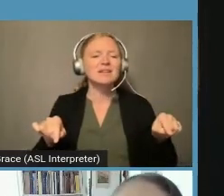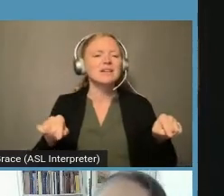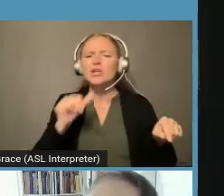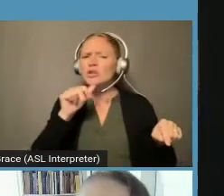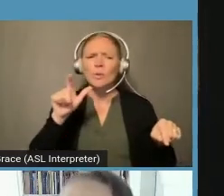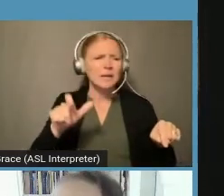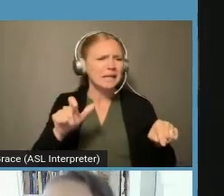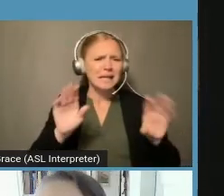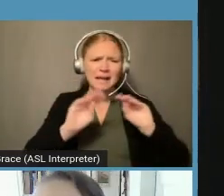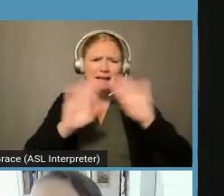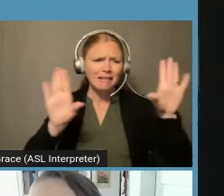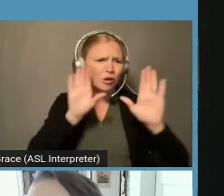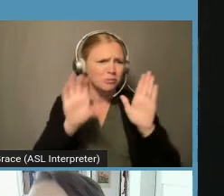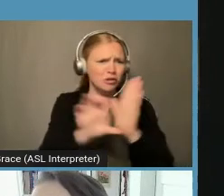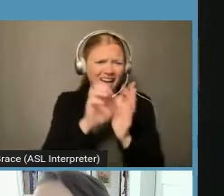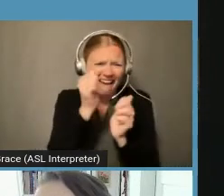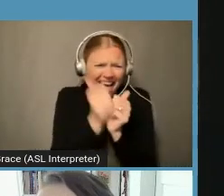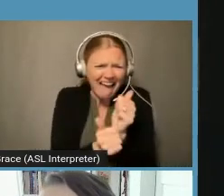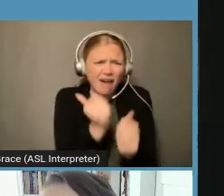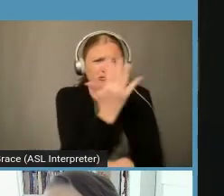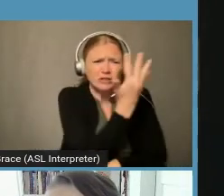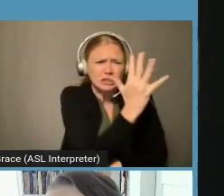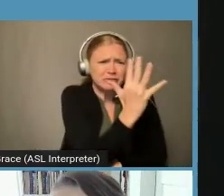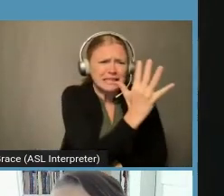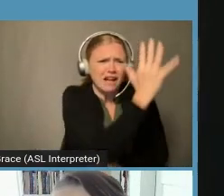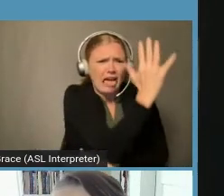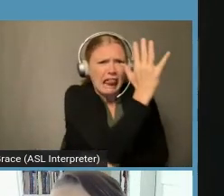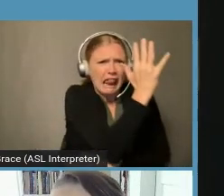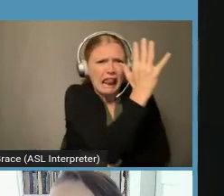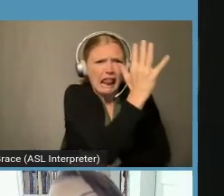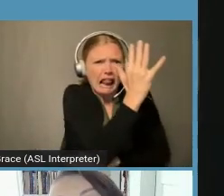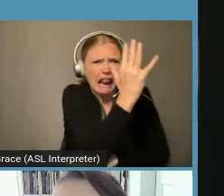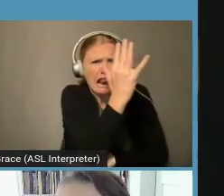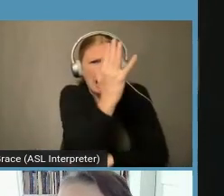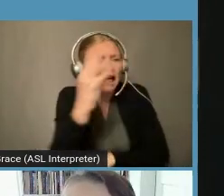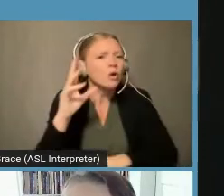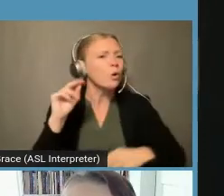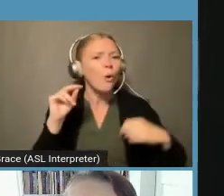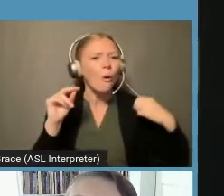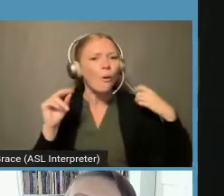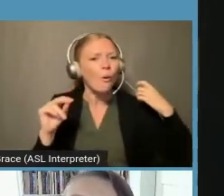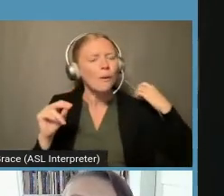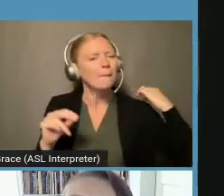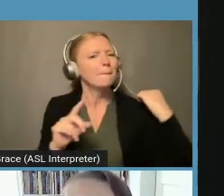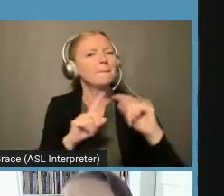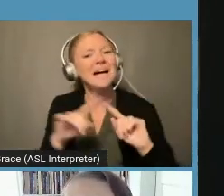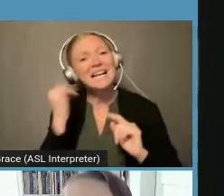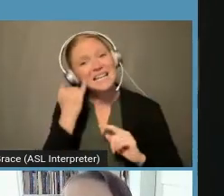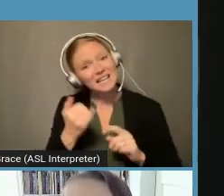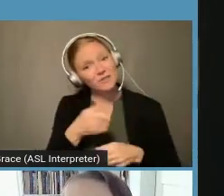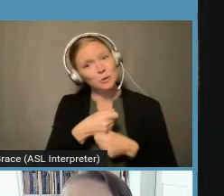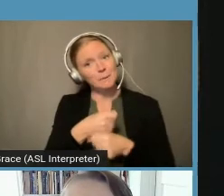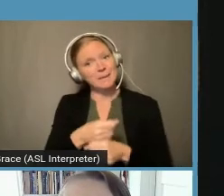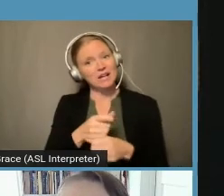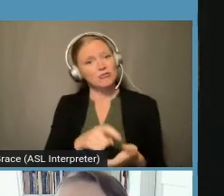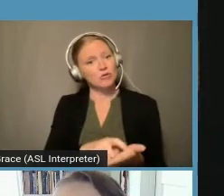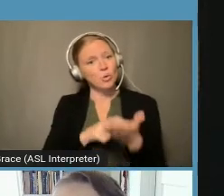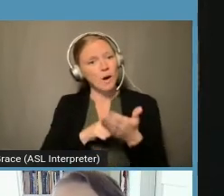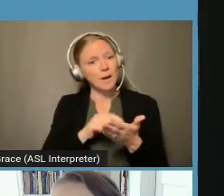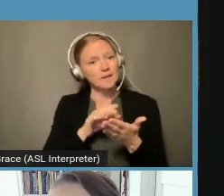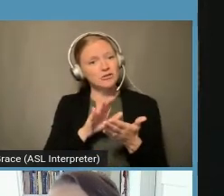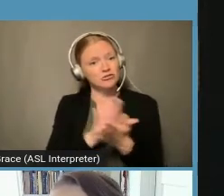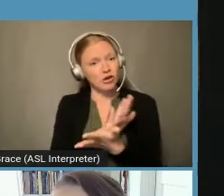clear picture of every tree, but if you create this requirements document, you will have a